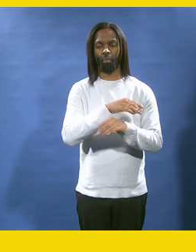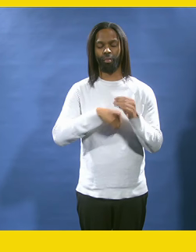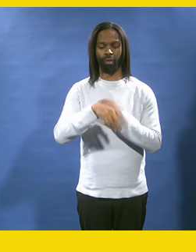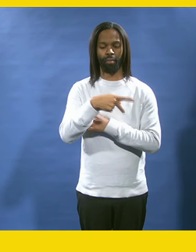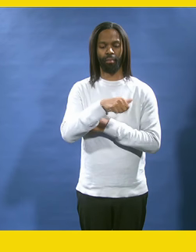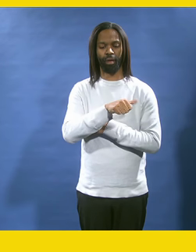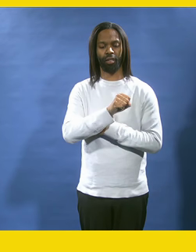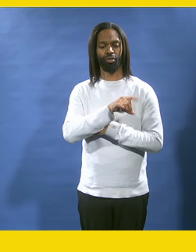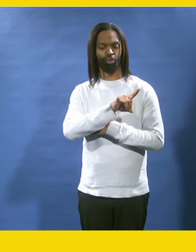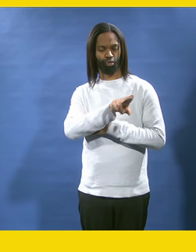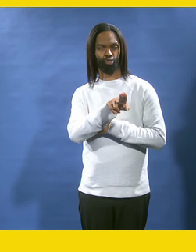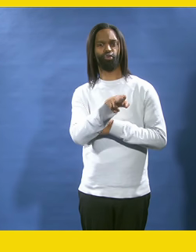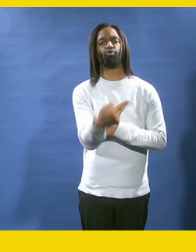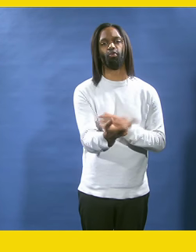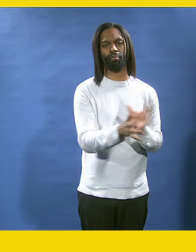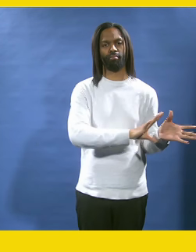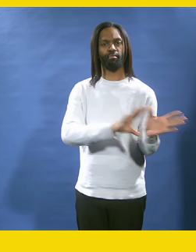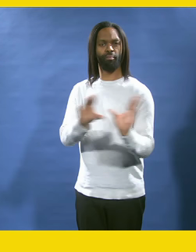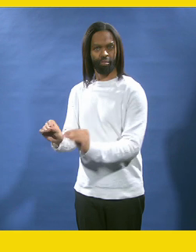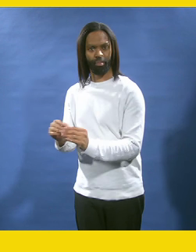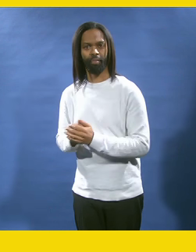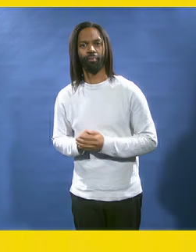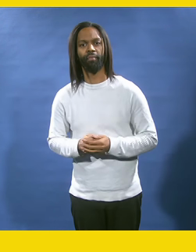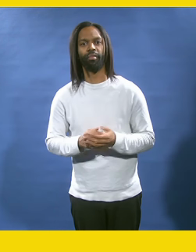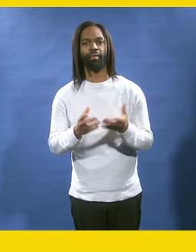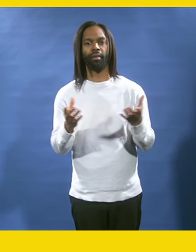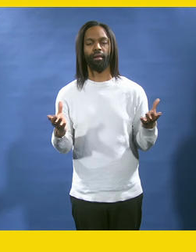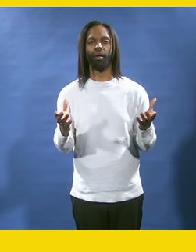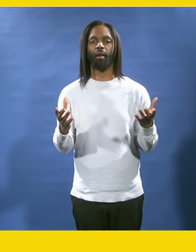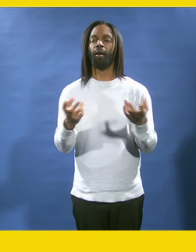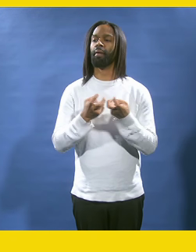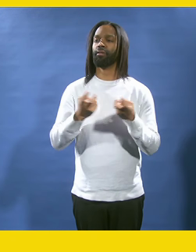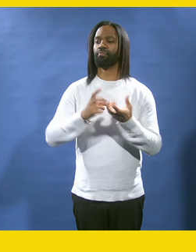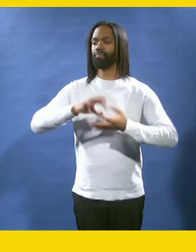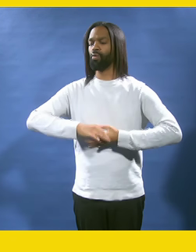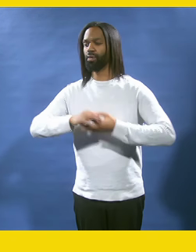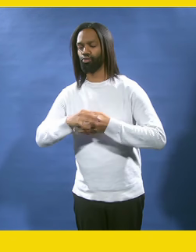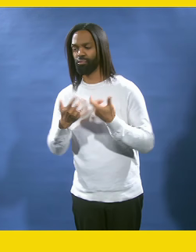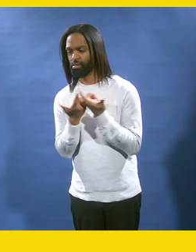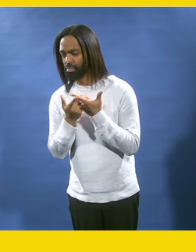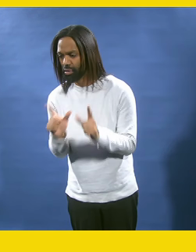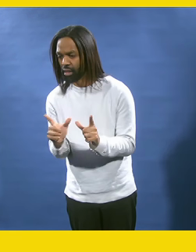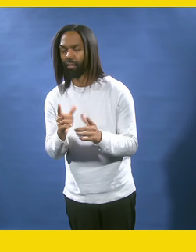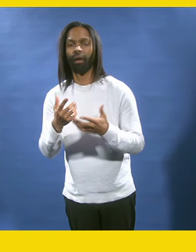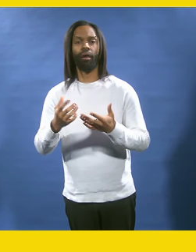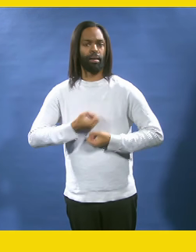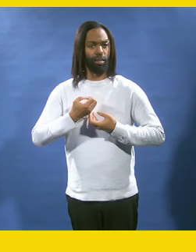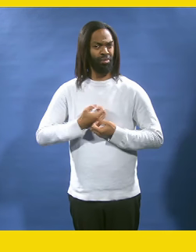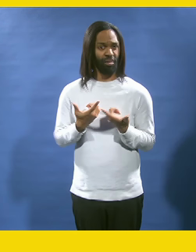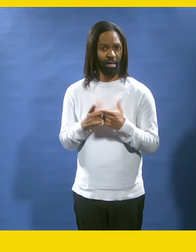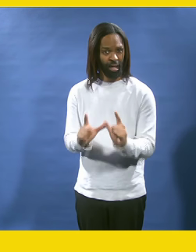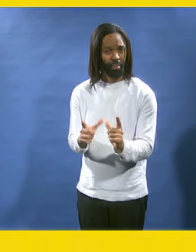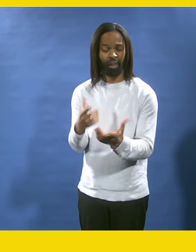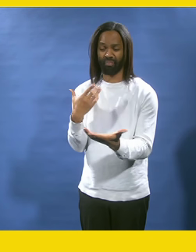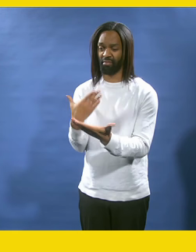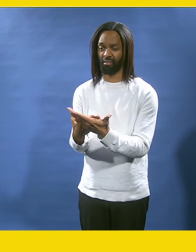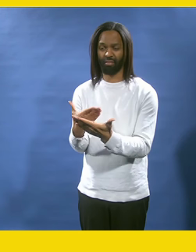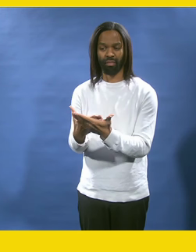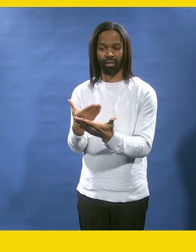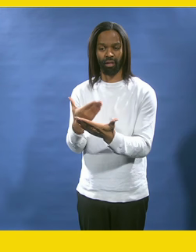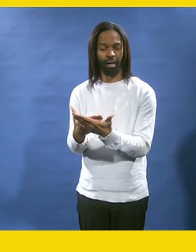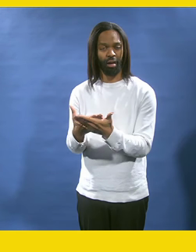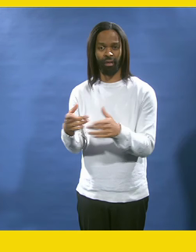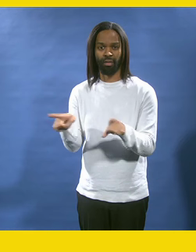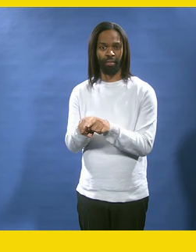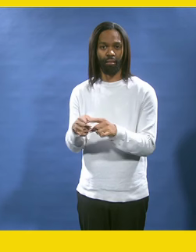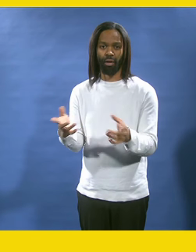and cultural freedom are also under attack. The Taliban have shut down Uzbek language